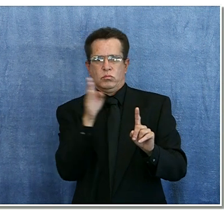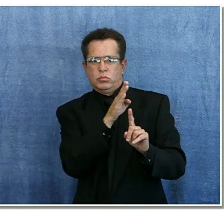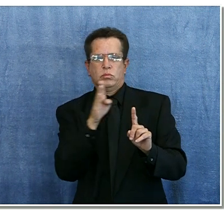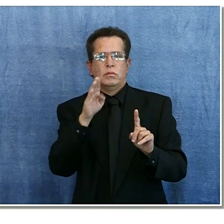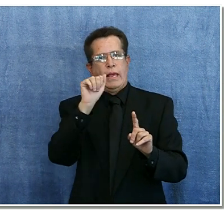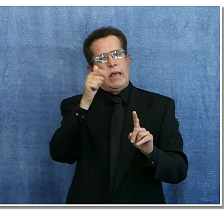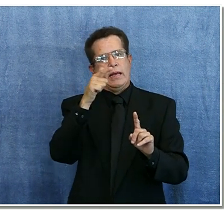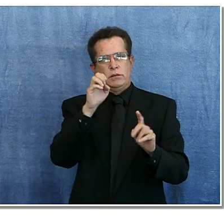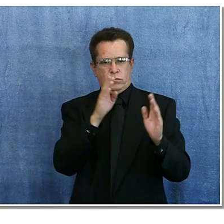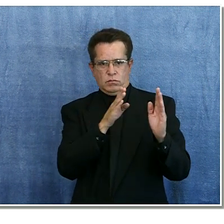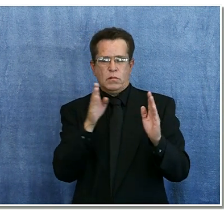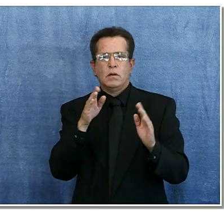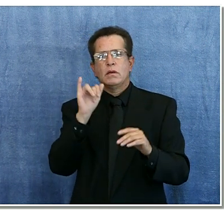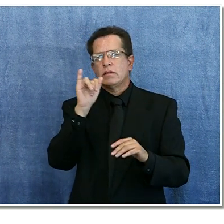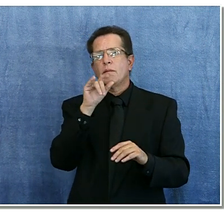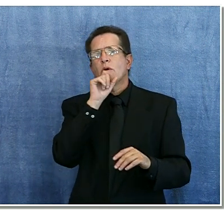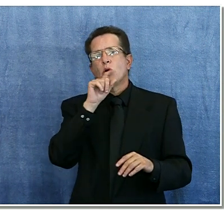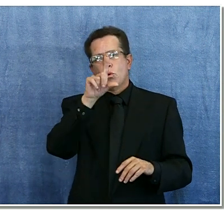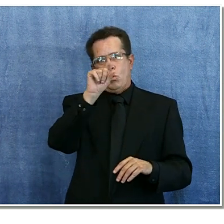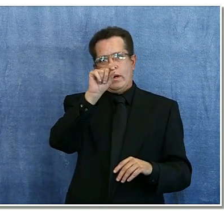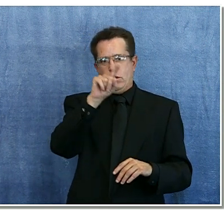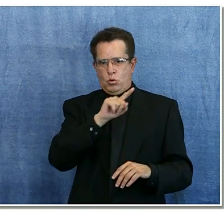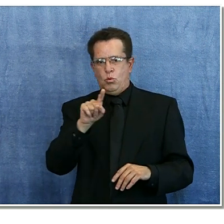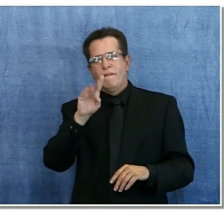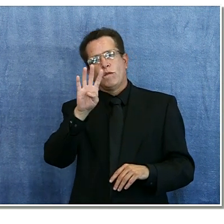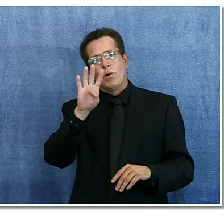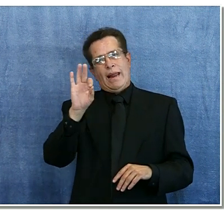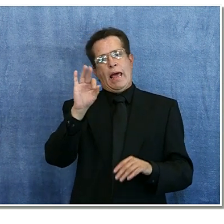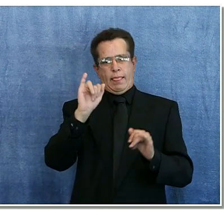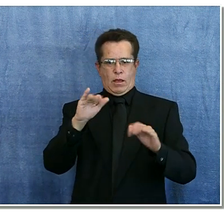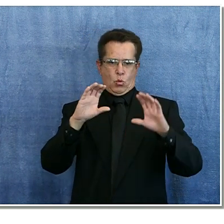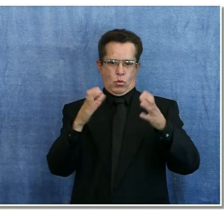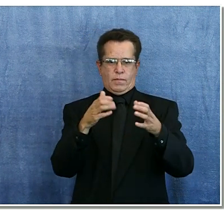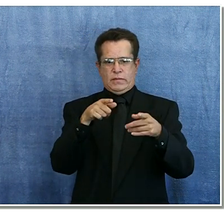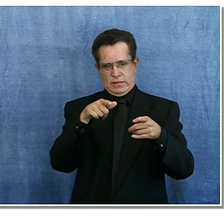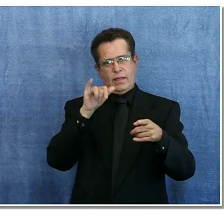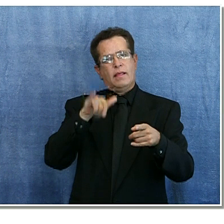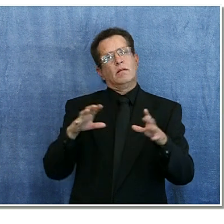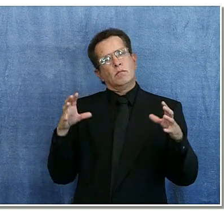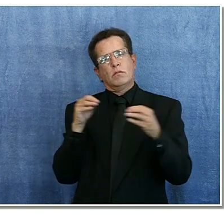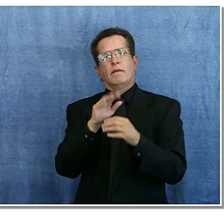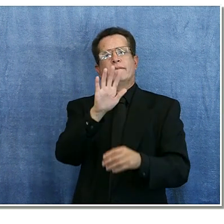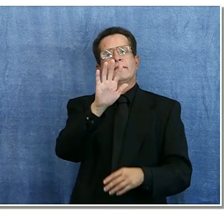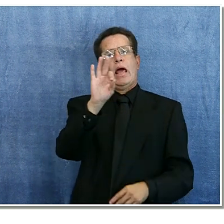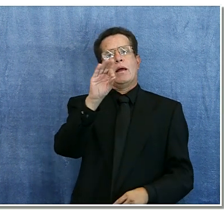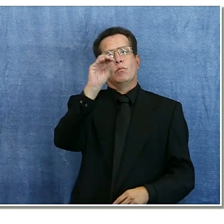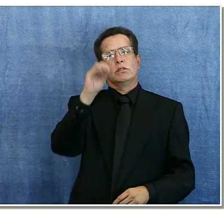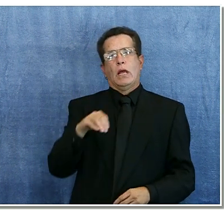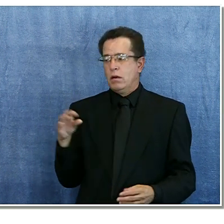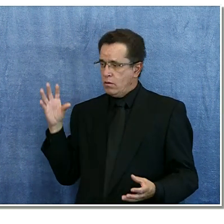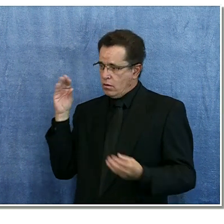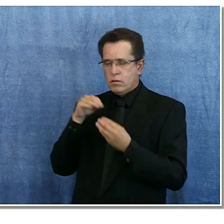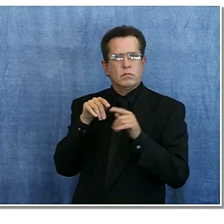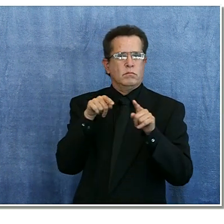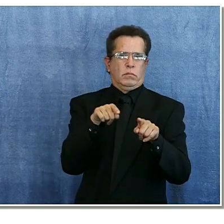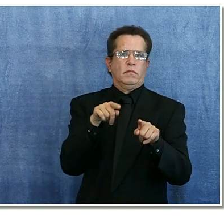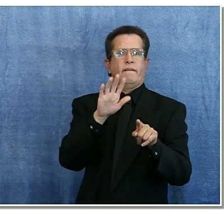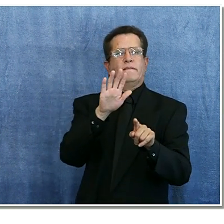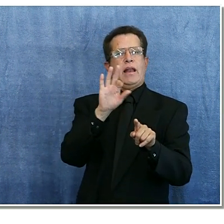The age group 20 to 49 years of age remains at 59% of all total